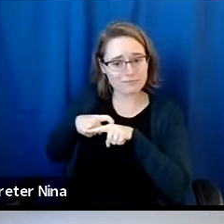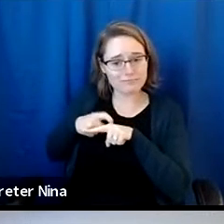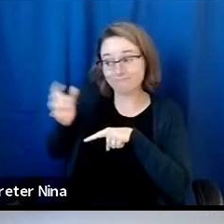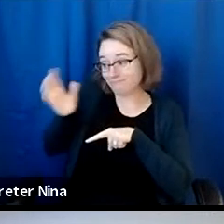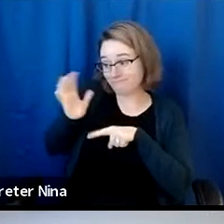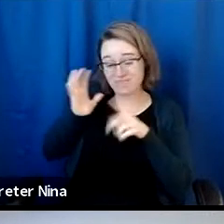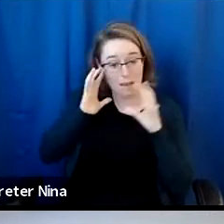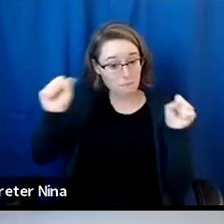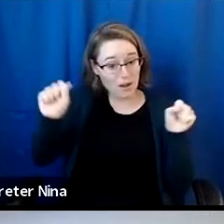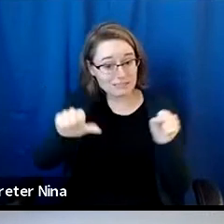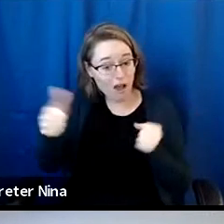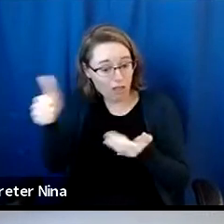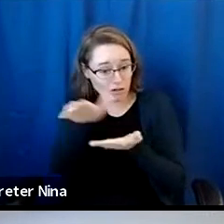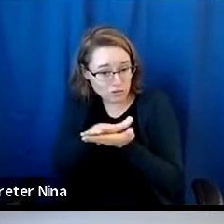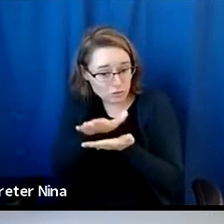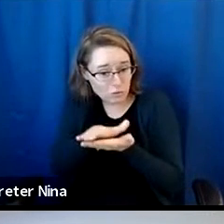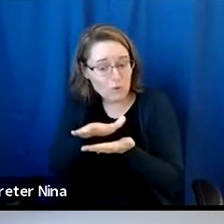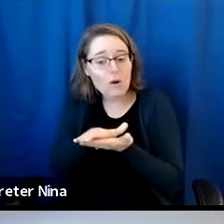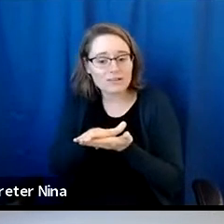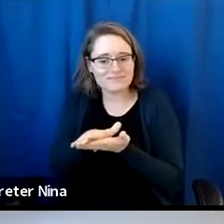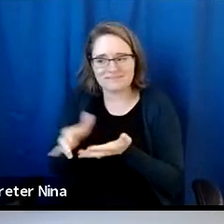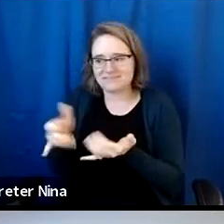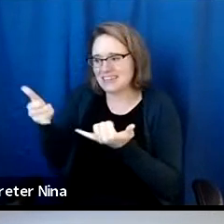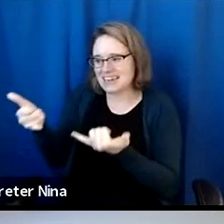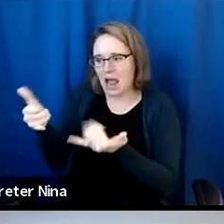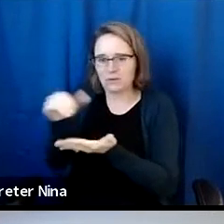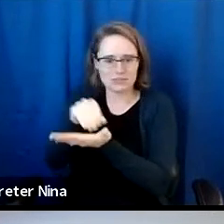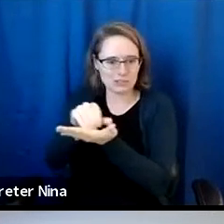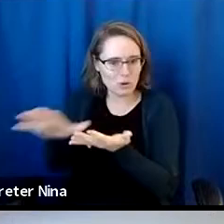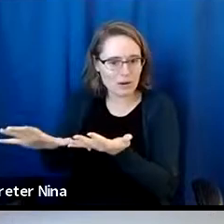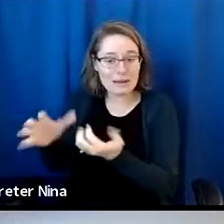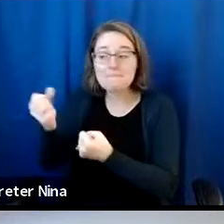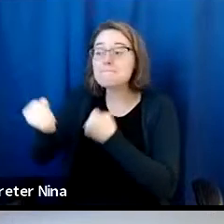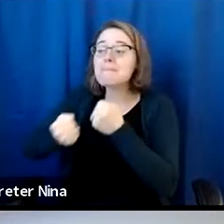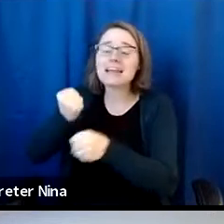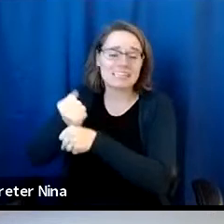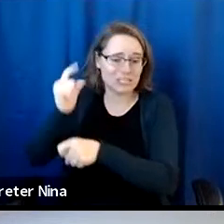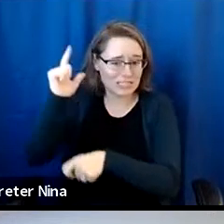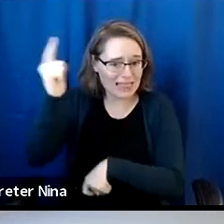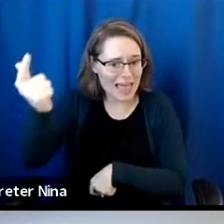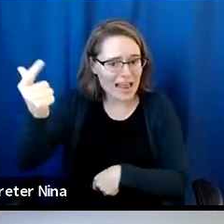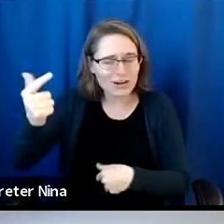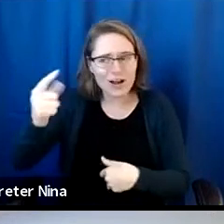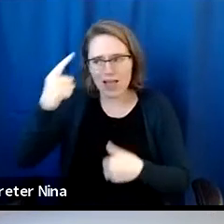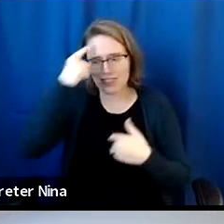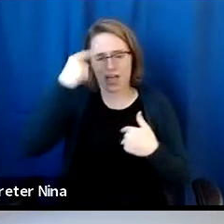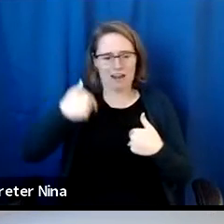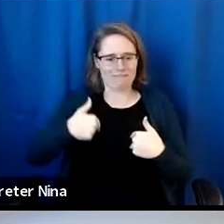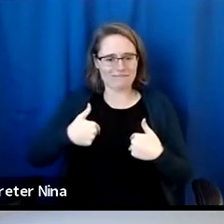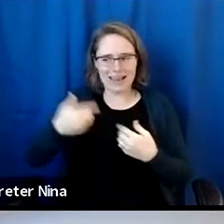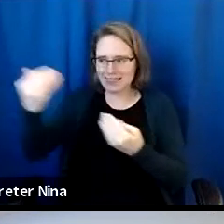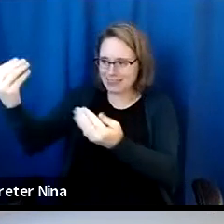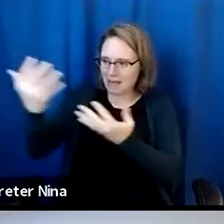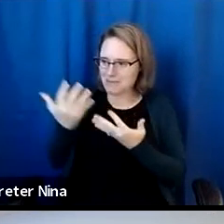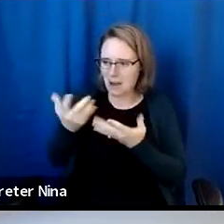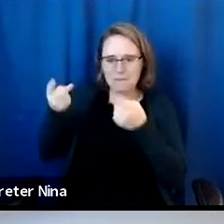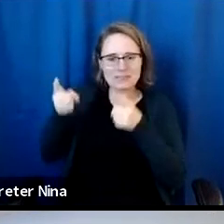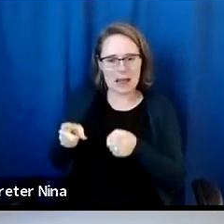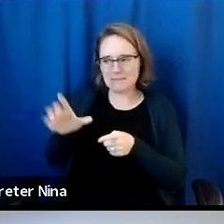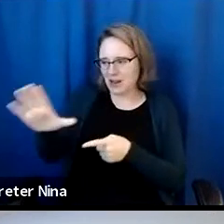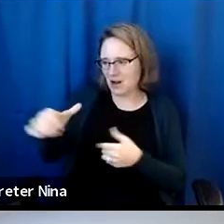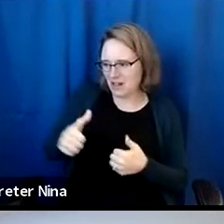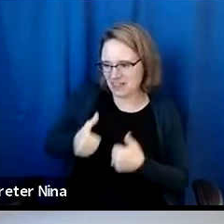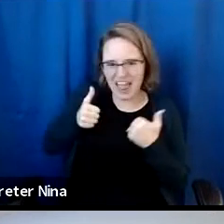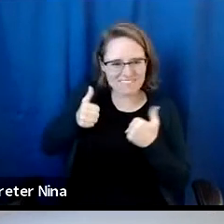at another institution, who's now, you know, these many years later, who thought about me to let me know about what's going on in her life after all